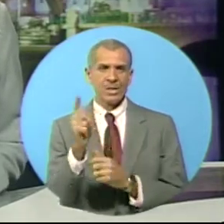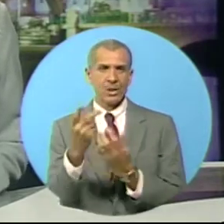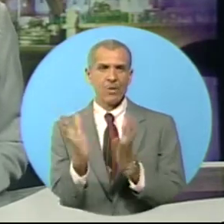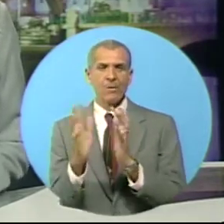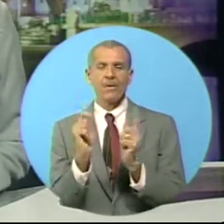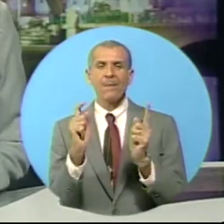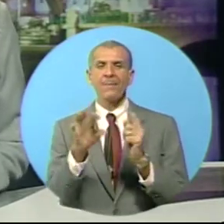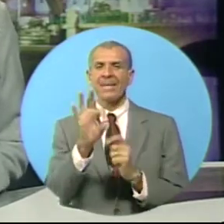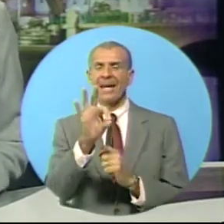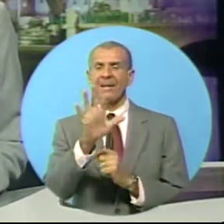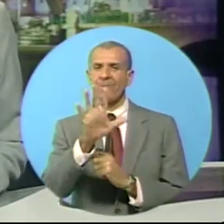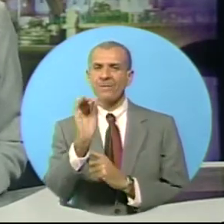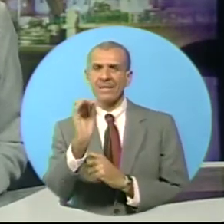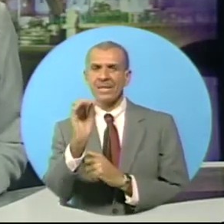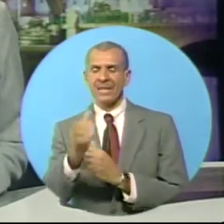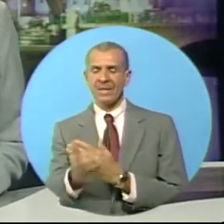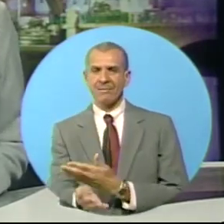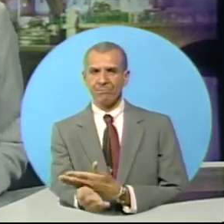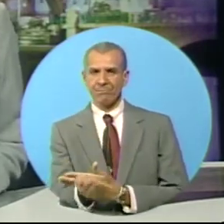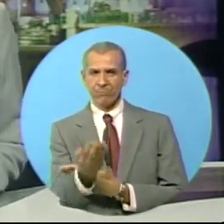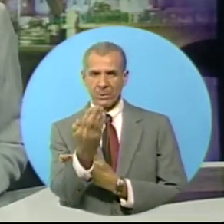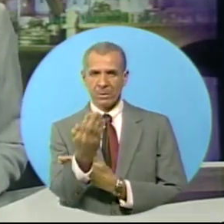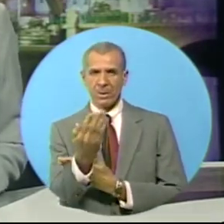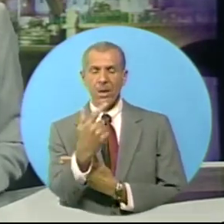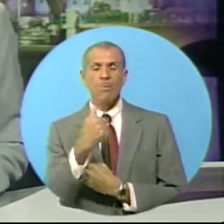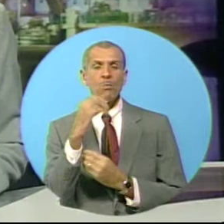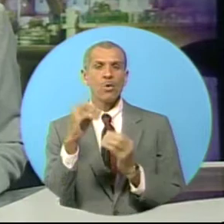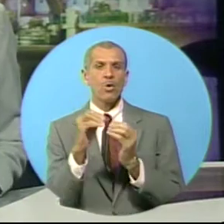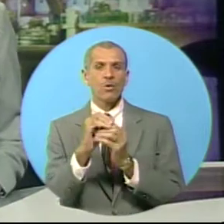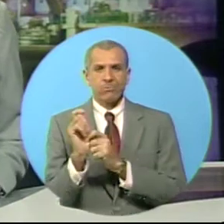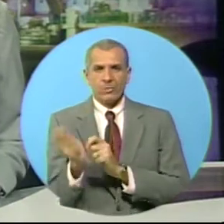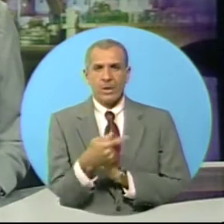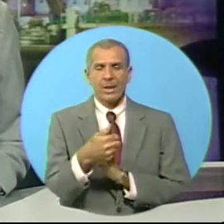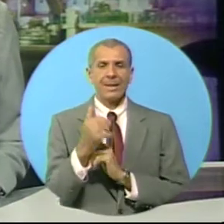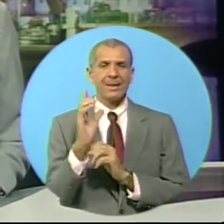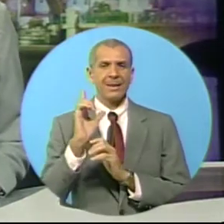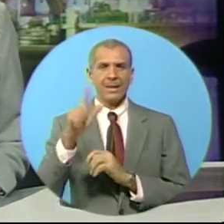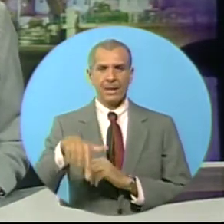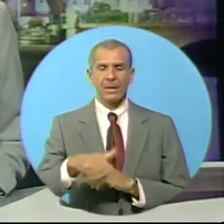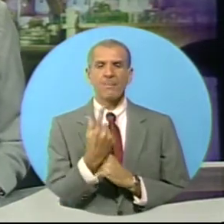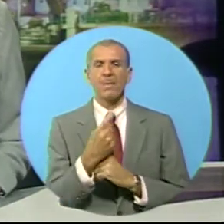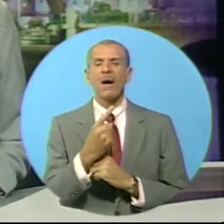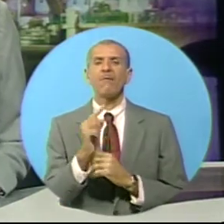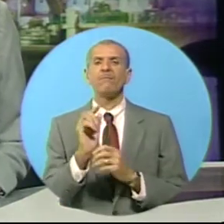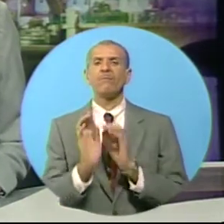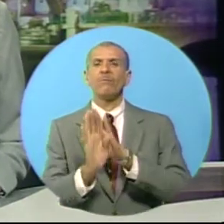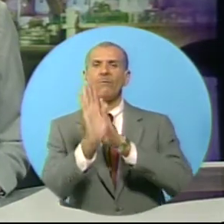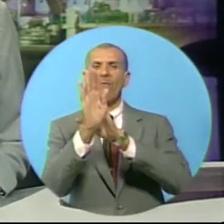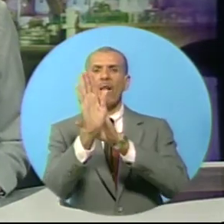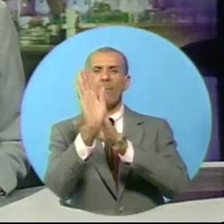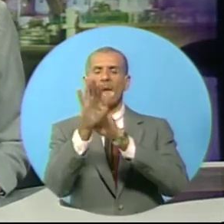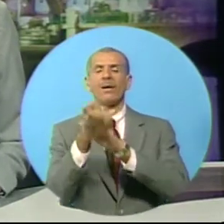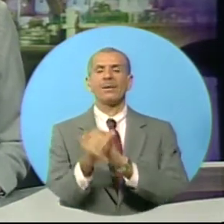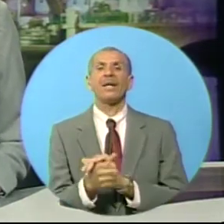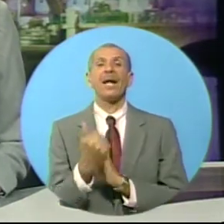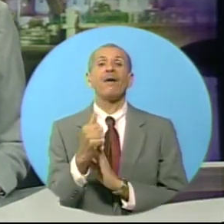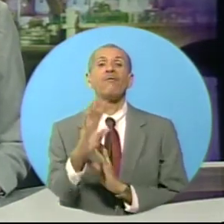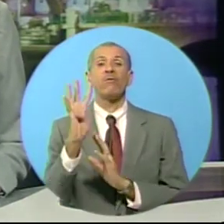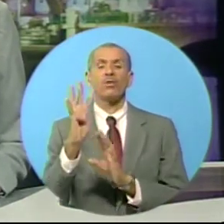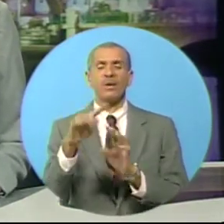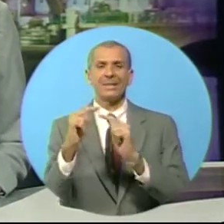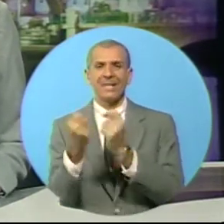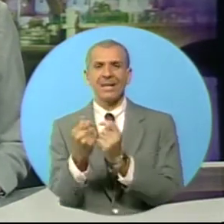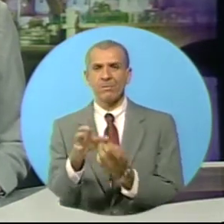from 9:50 a.m. More cricket later on, but now to volleyball. 4 teams booked their spots last evening in